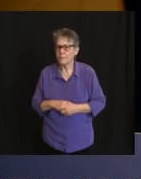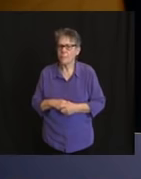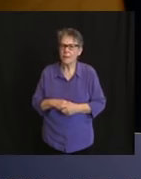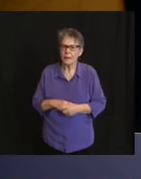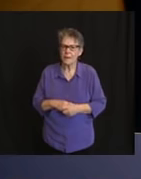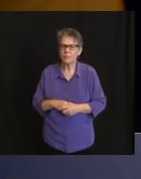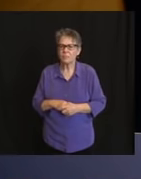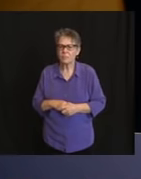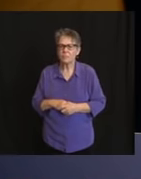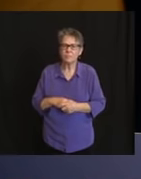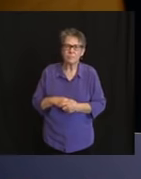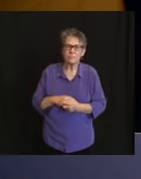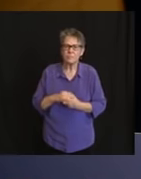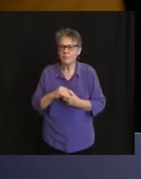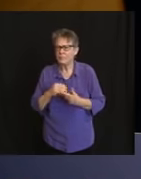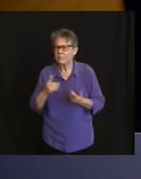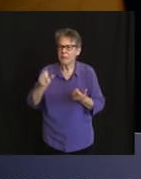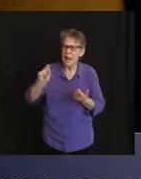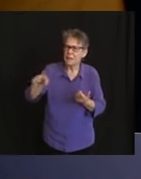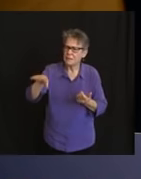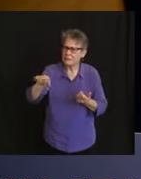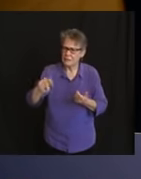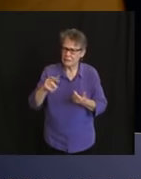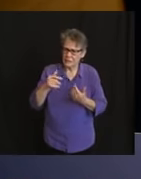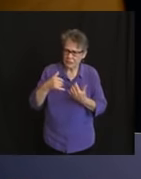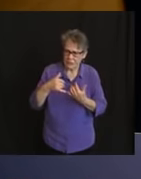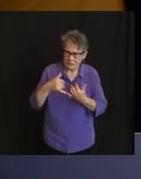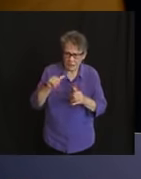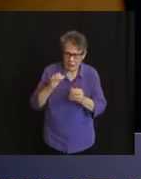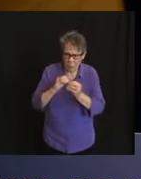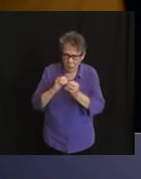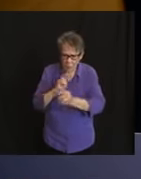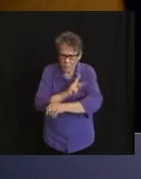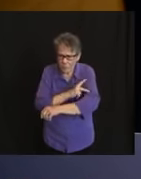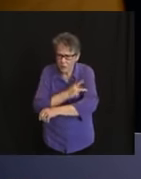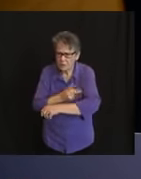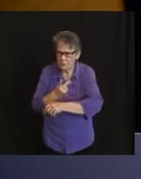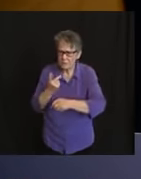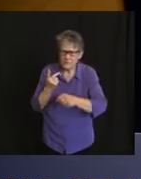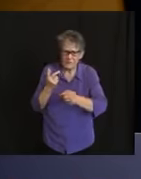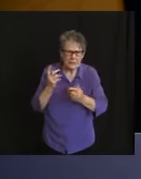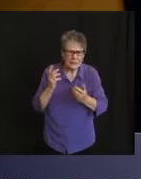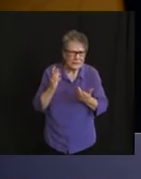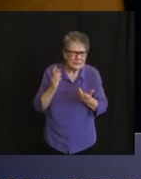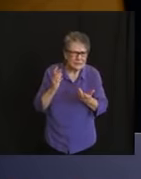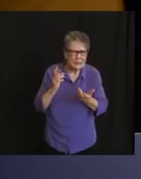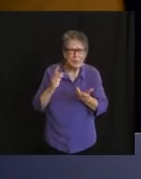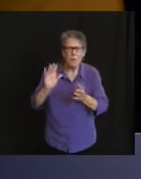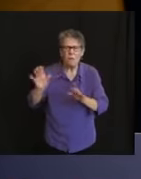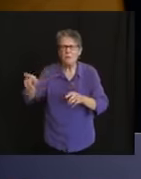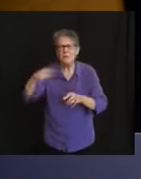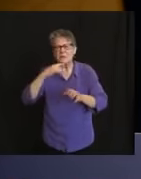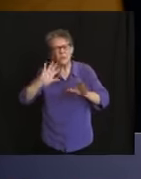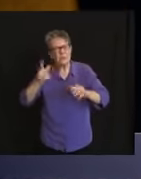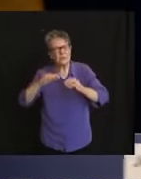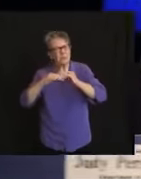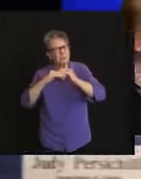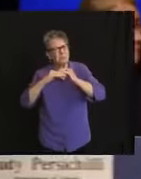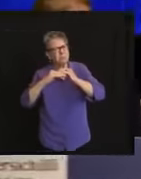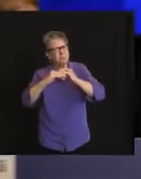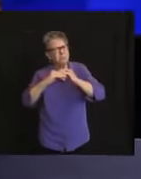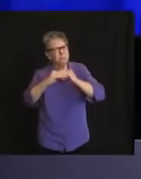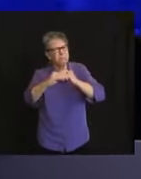reported any significant uptick or issues, but we're keeping a close eye on that. This is one thing that I